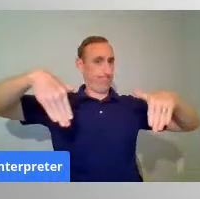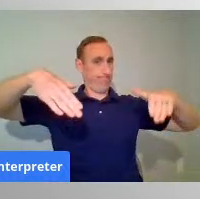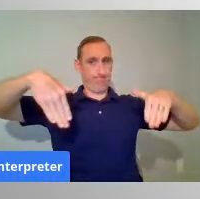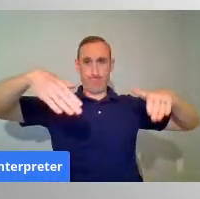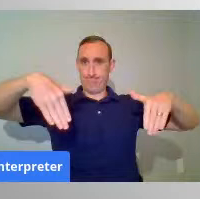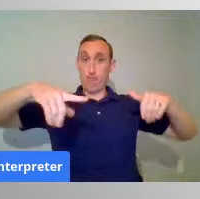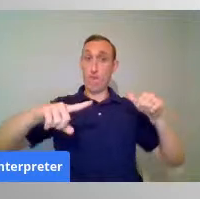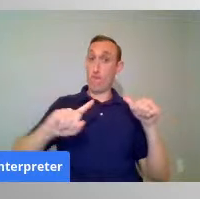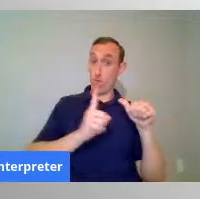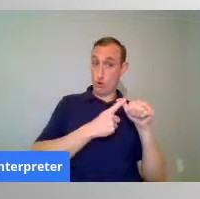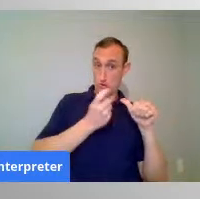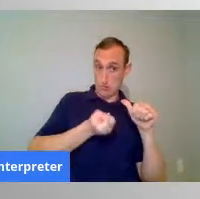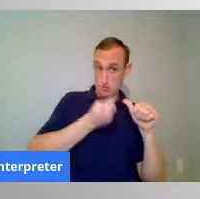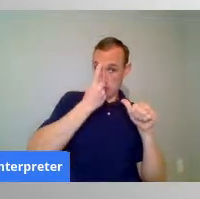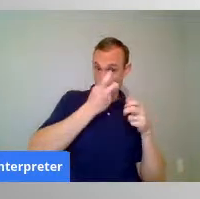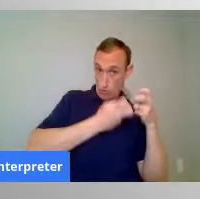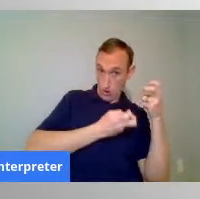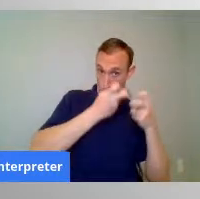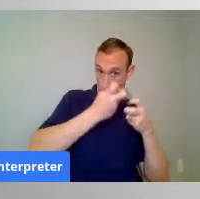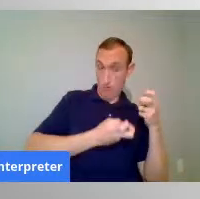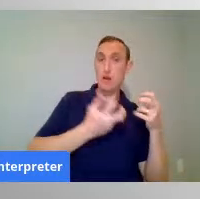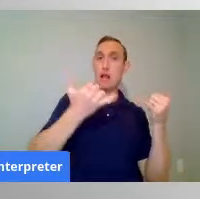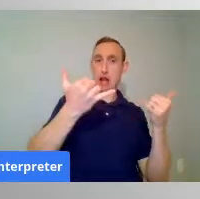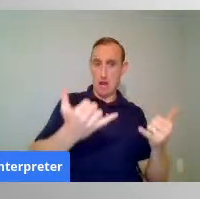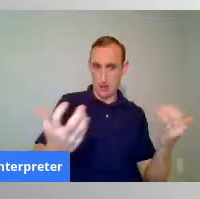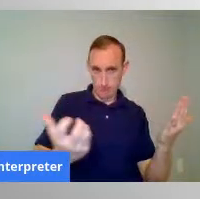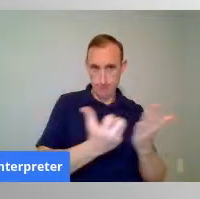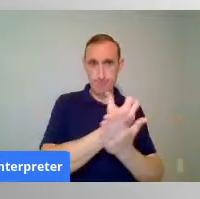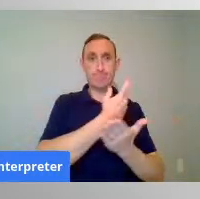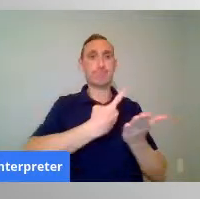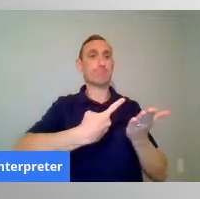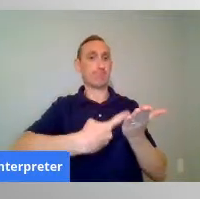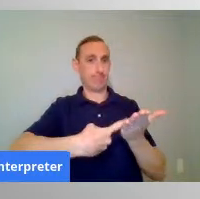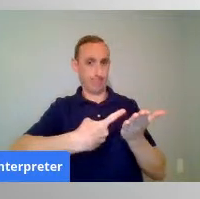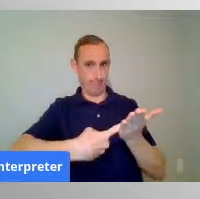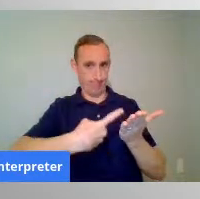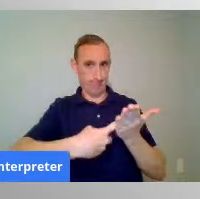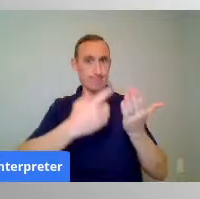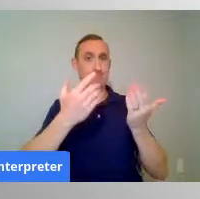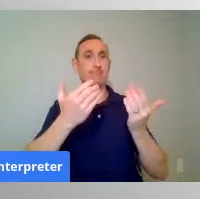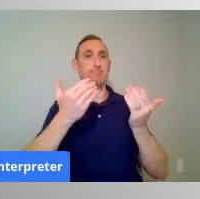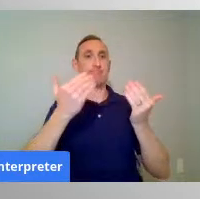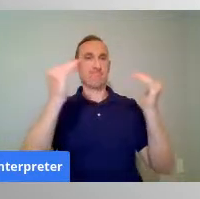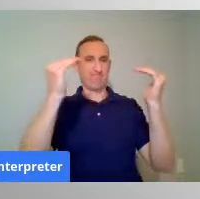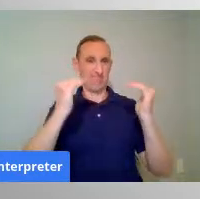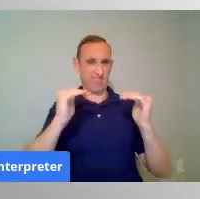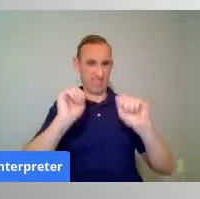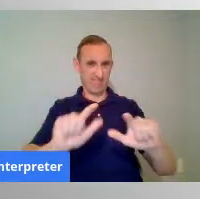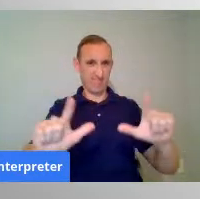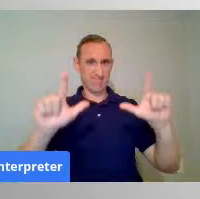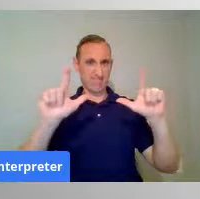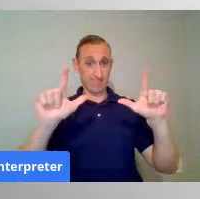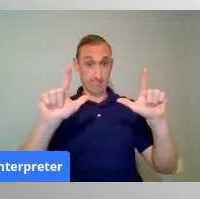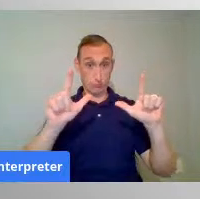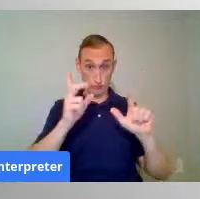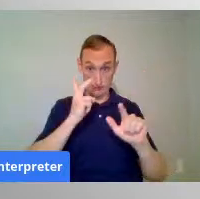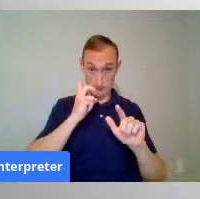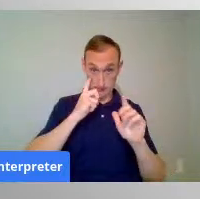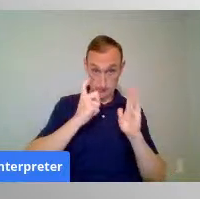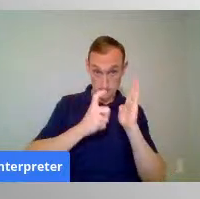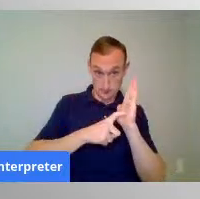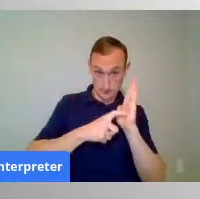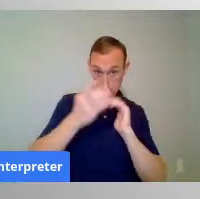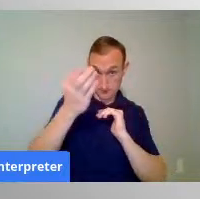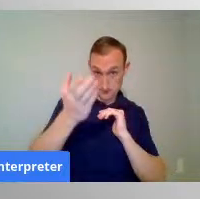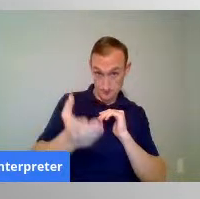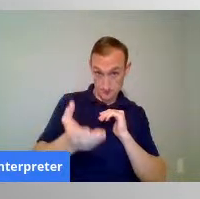that we understand the problem. And so with that, then we're going to go ahead and move forward to the next slide, please. So as you can see, this provides